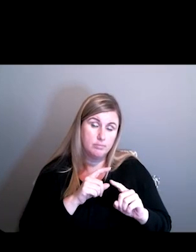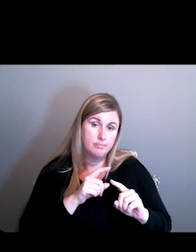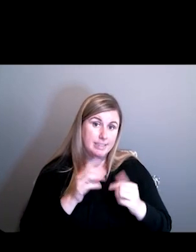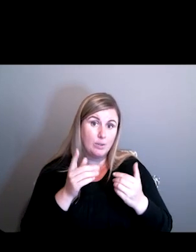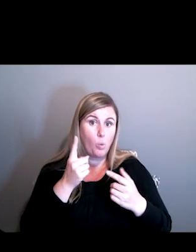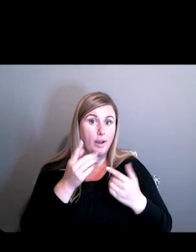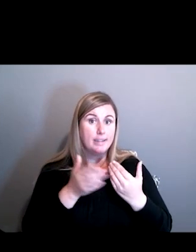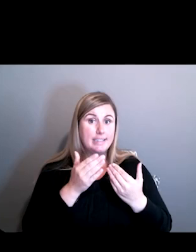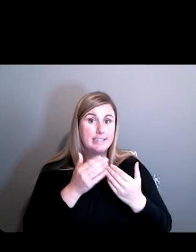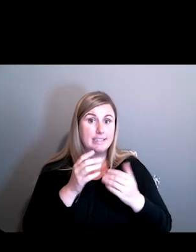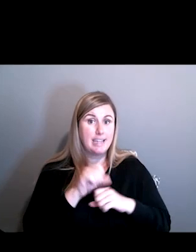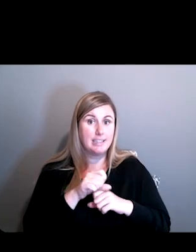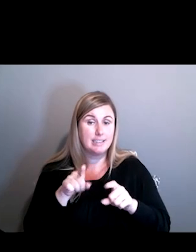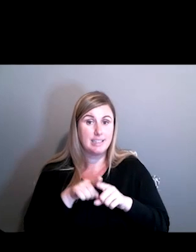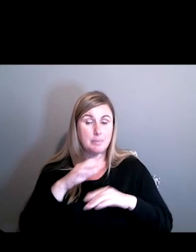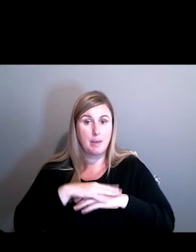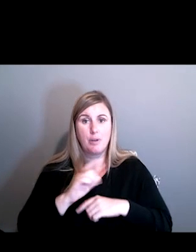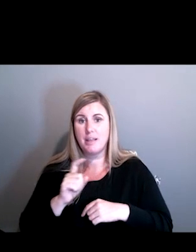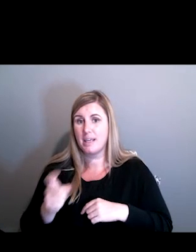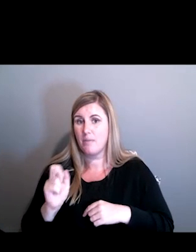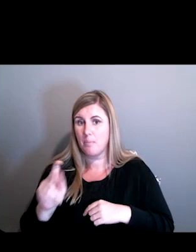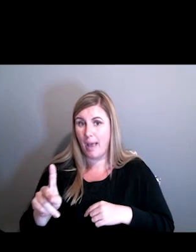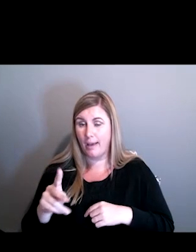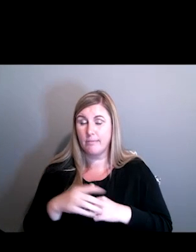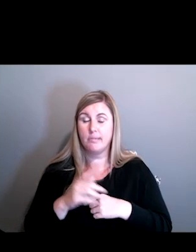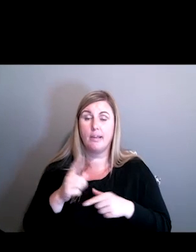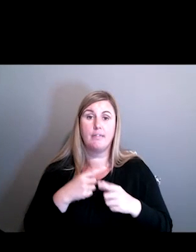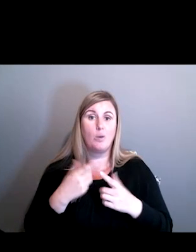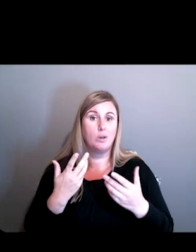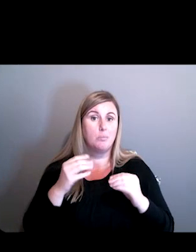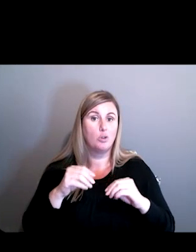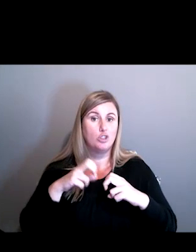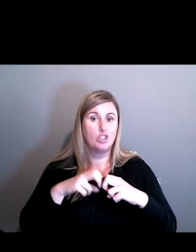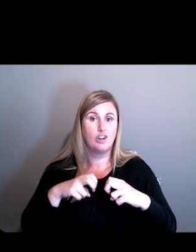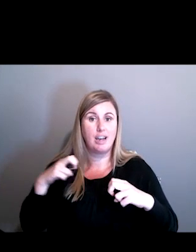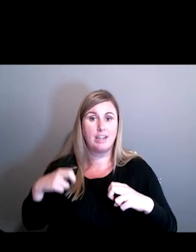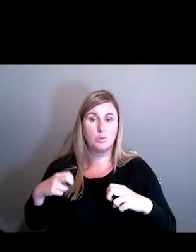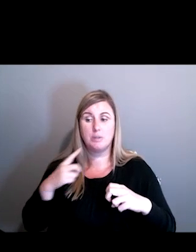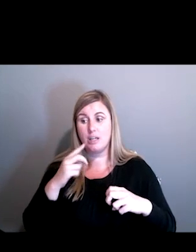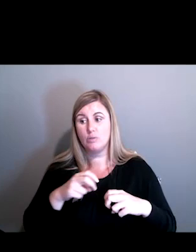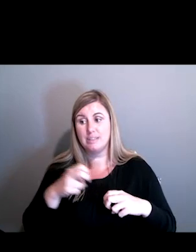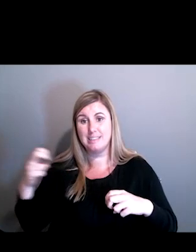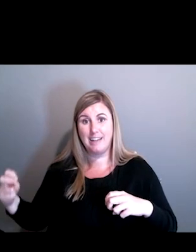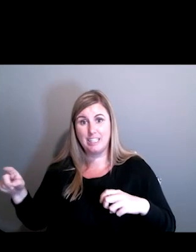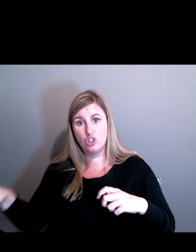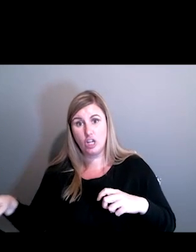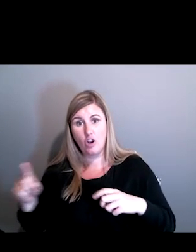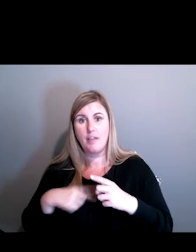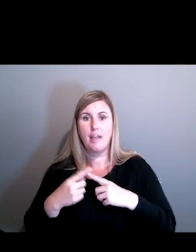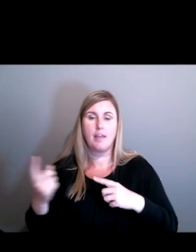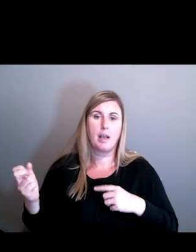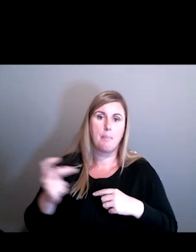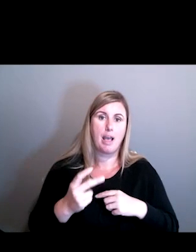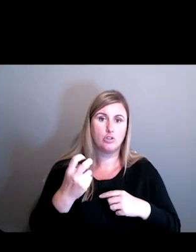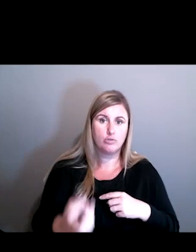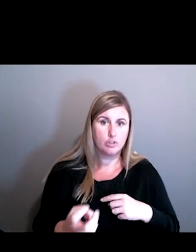at the same table, and then give them back the iPad. And then we put a chair next to them and we say, sit in this chair, and then they come back to